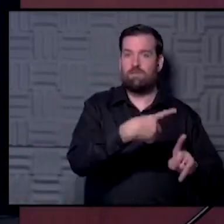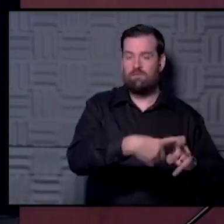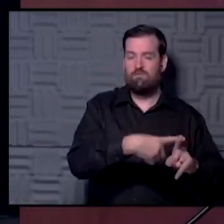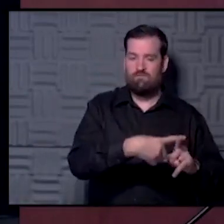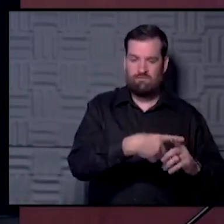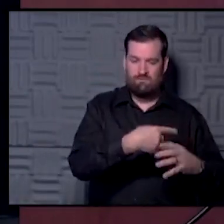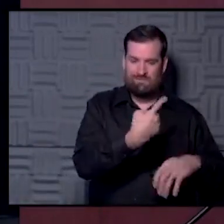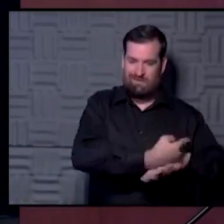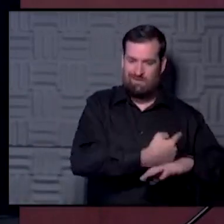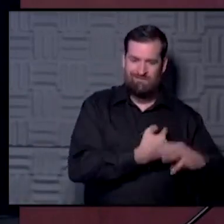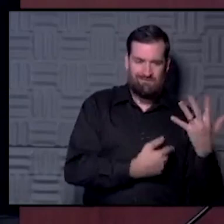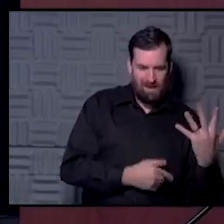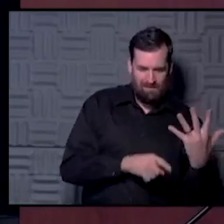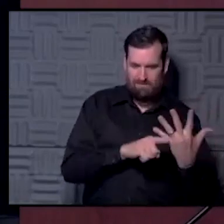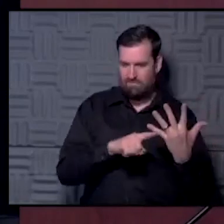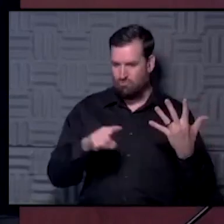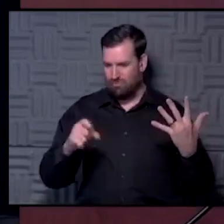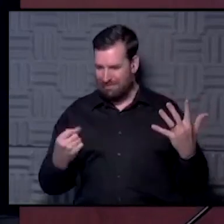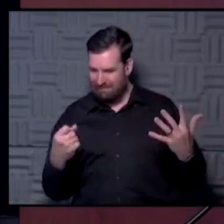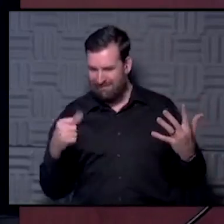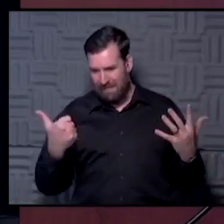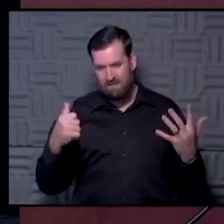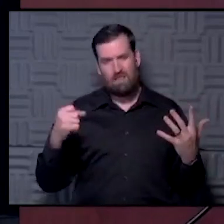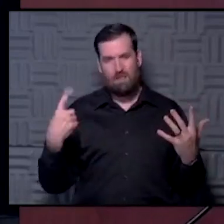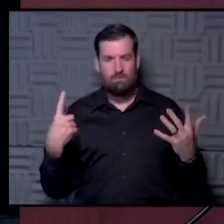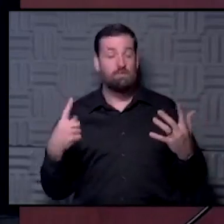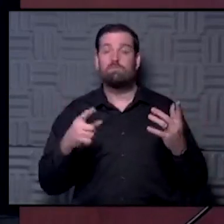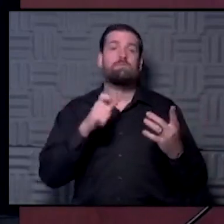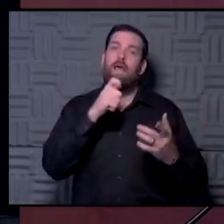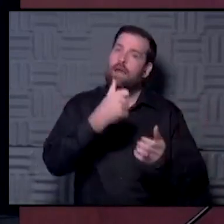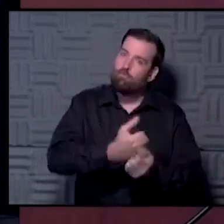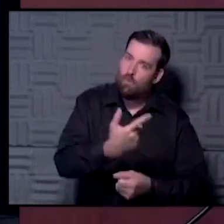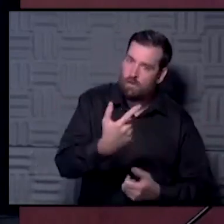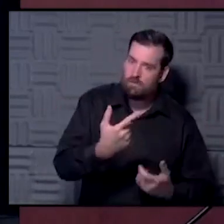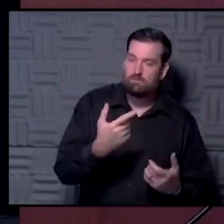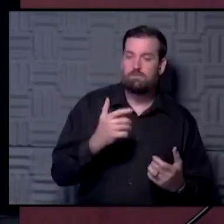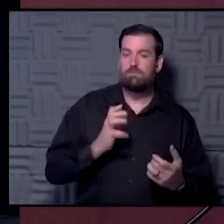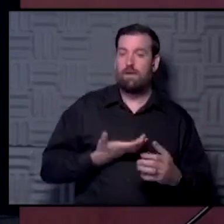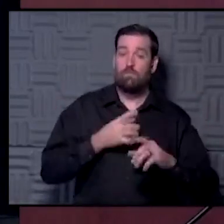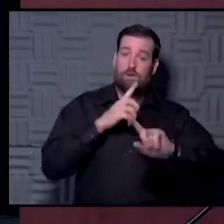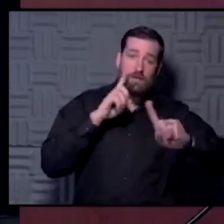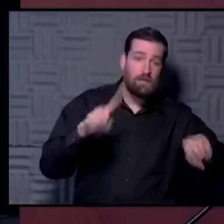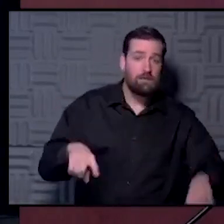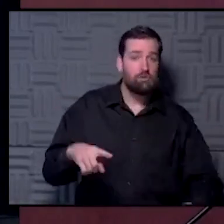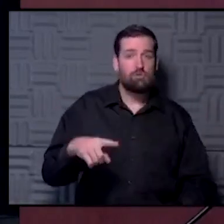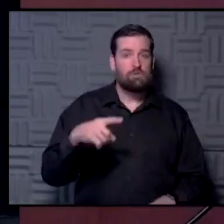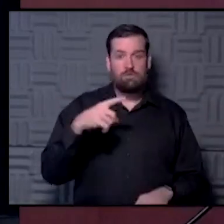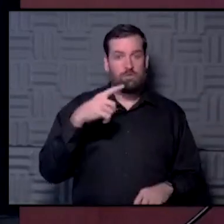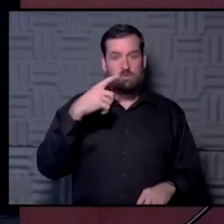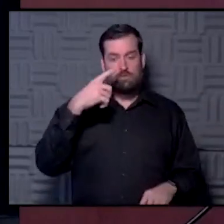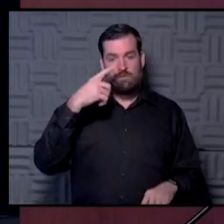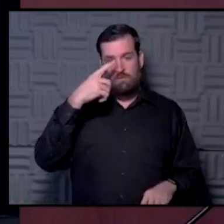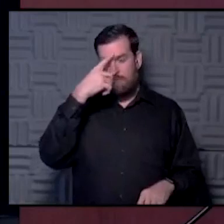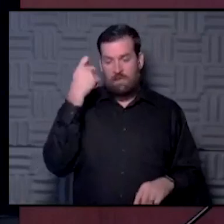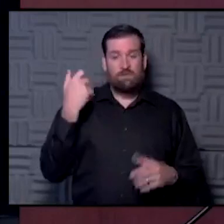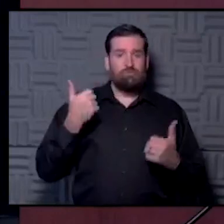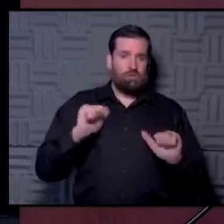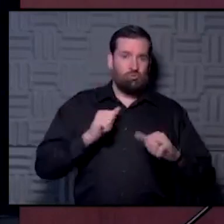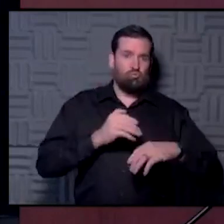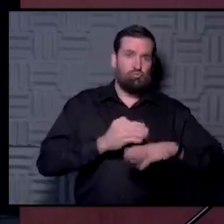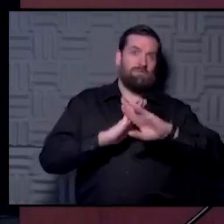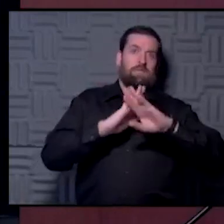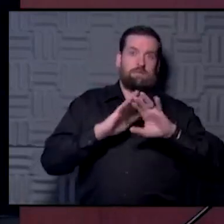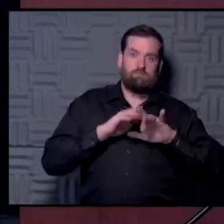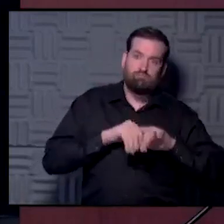and 10, probably, 5 and 11. Yeah. But not everyone. And so our answer is, because we're interested in preventing spread across